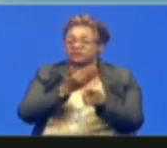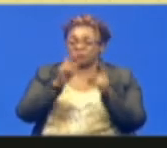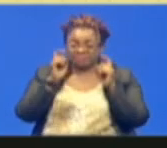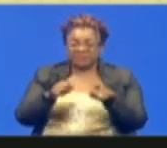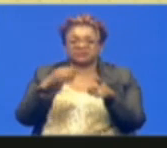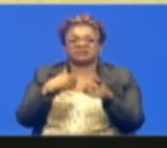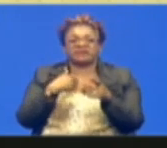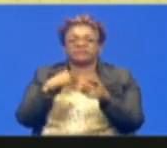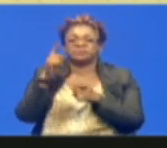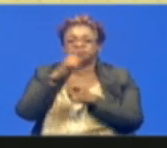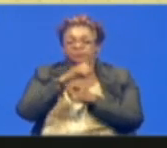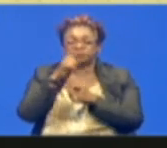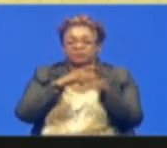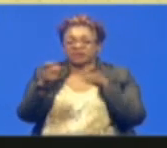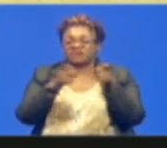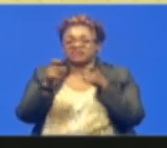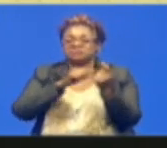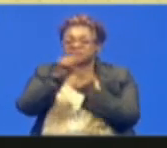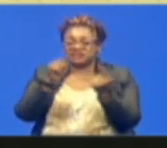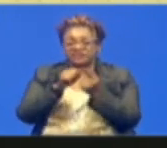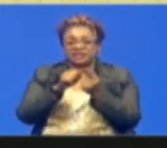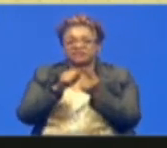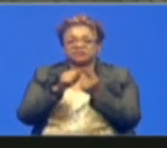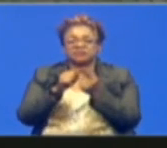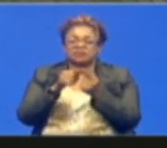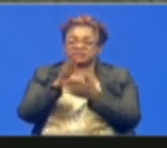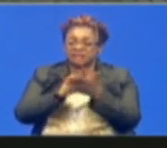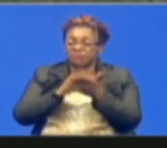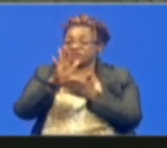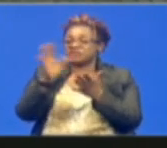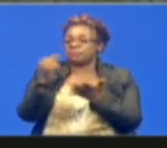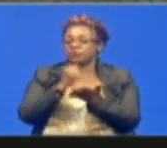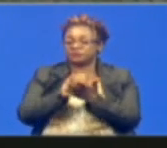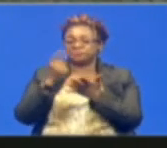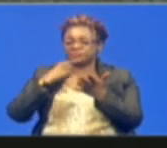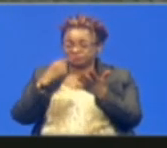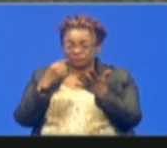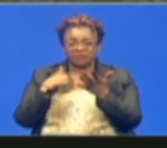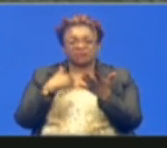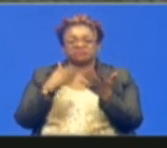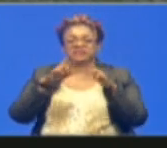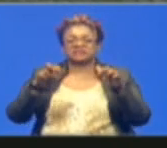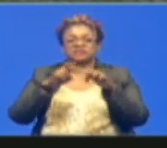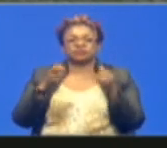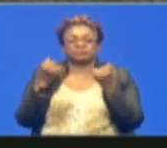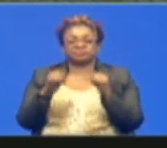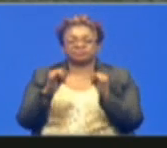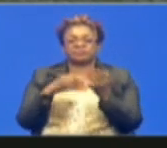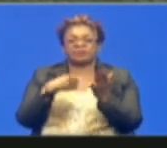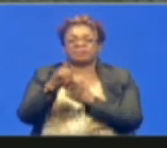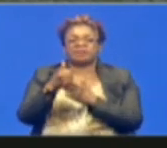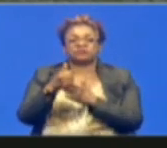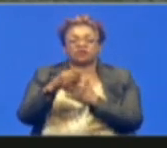rein on governance and specifically the collusion of some of its employees with unscrupulous traders seeking to circumvent the payment of